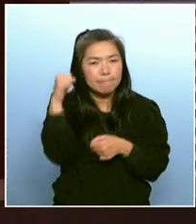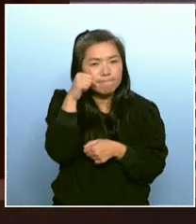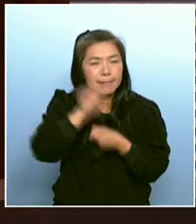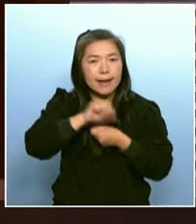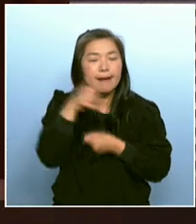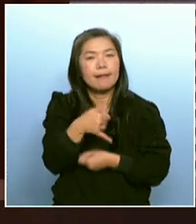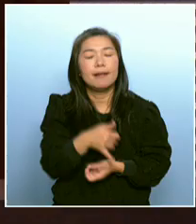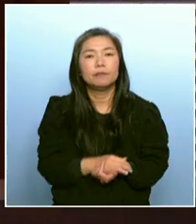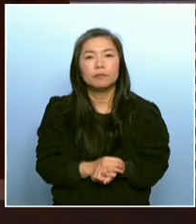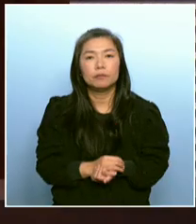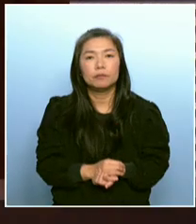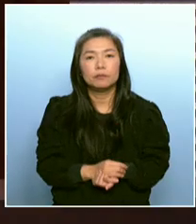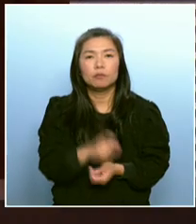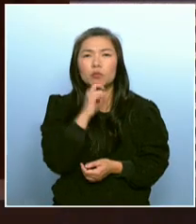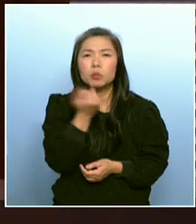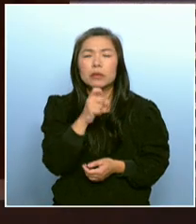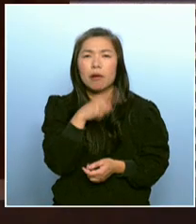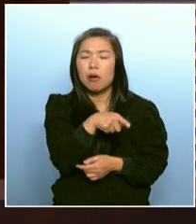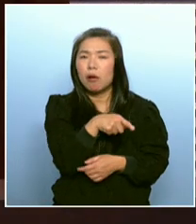motivation of participants